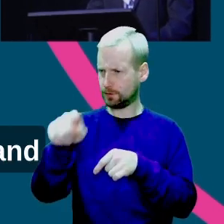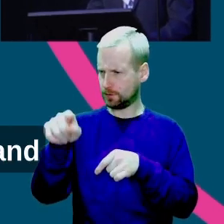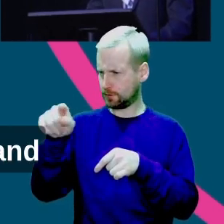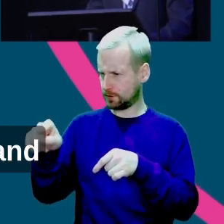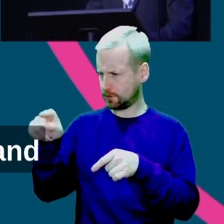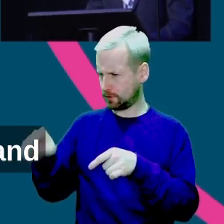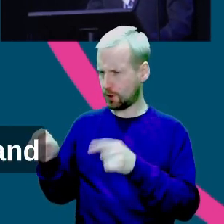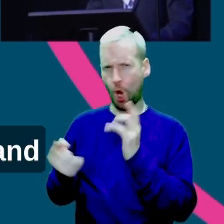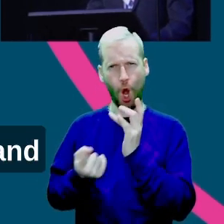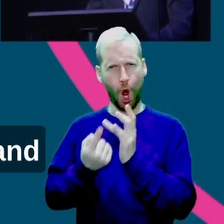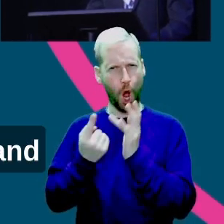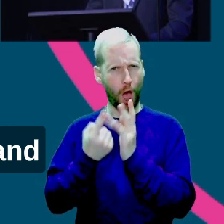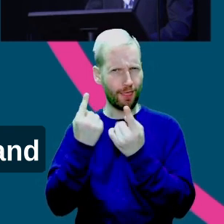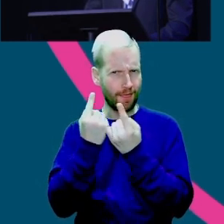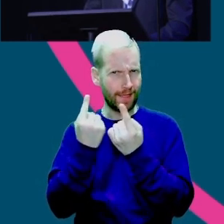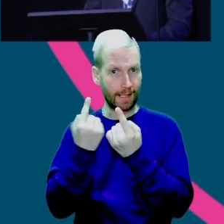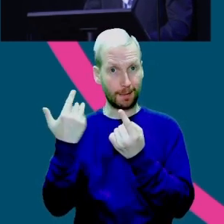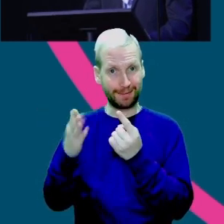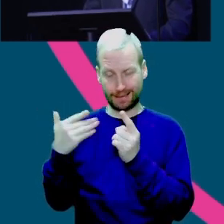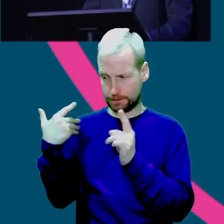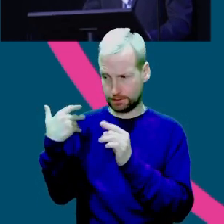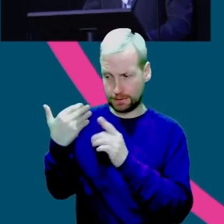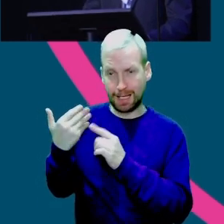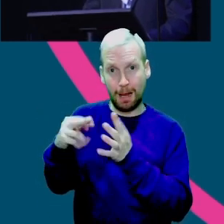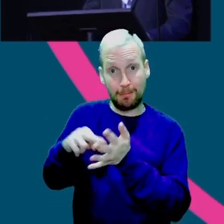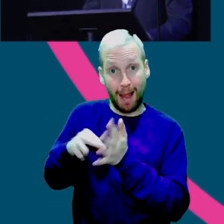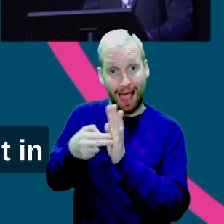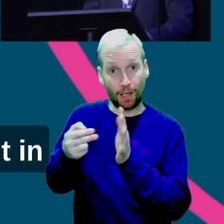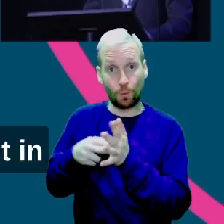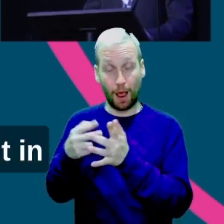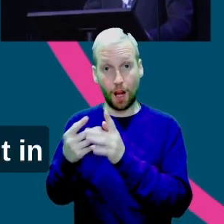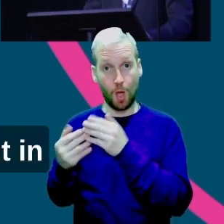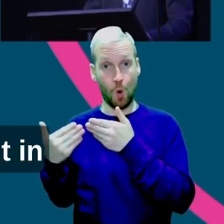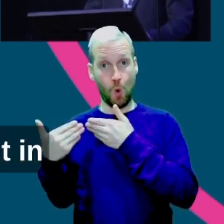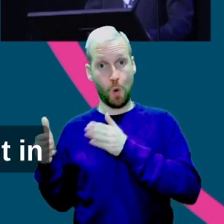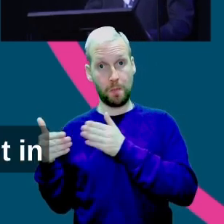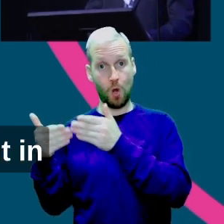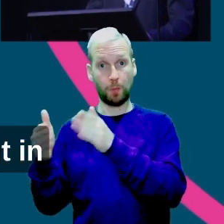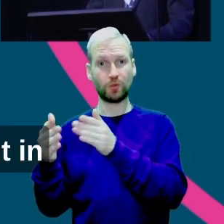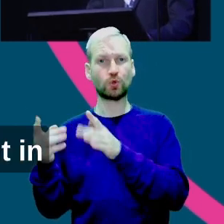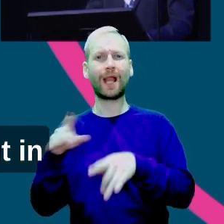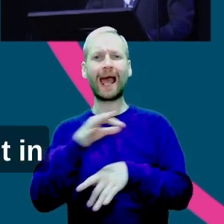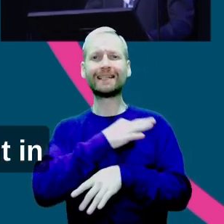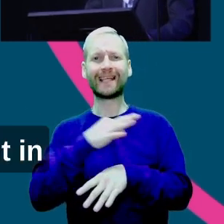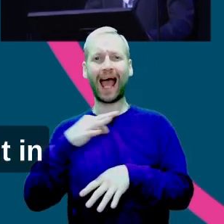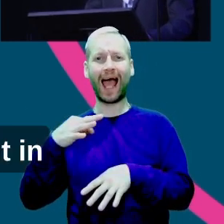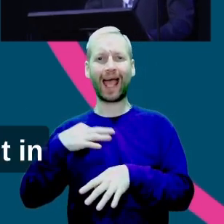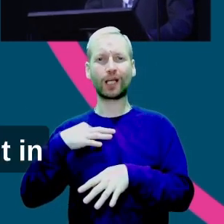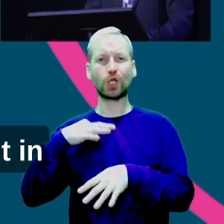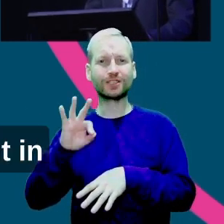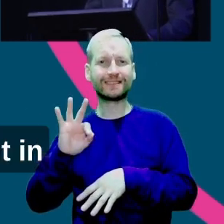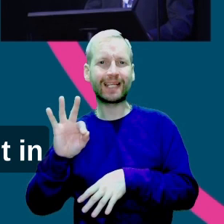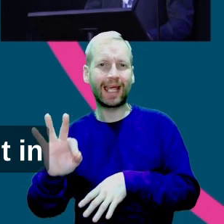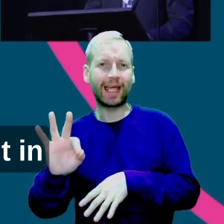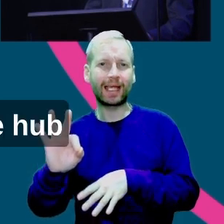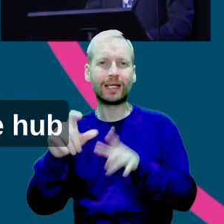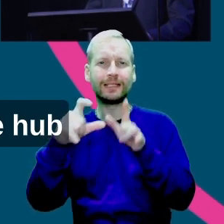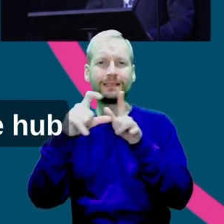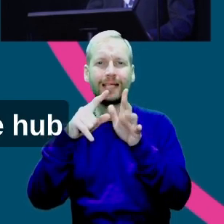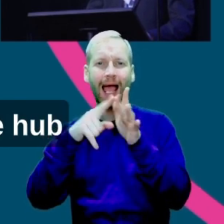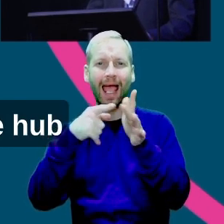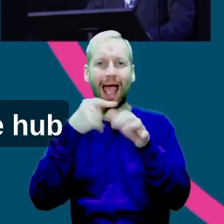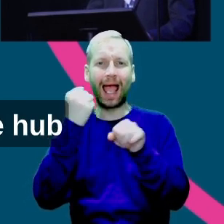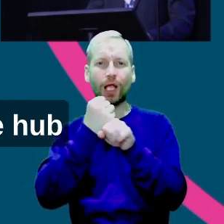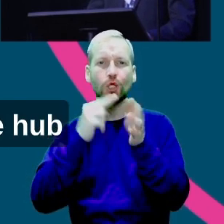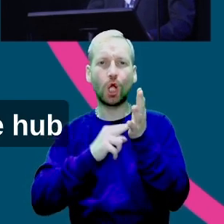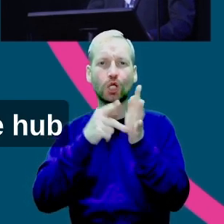we're already starting to plan and that are coming very soon as well. So that's our diagnostic centre, and we've also put in an